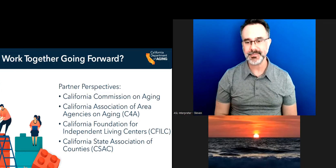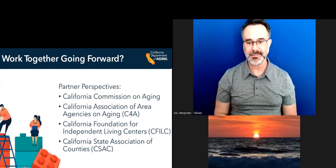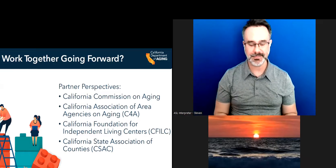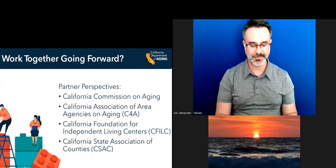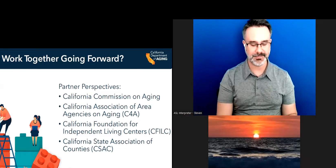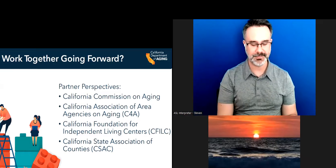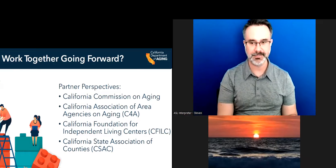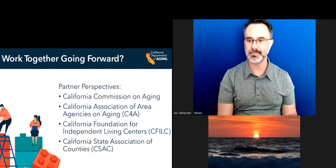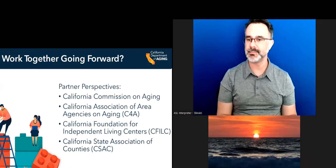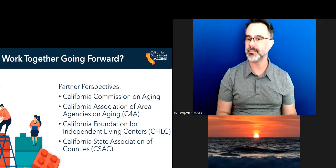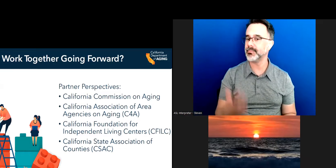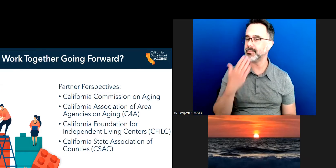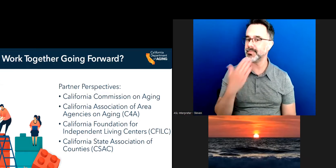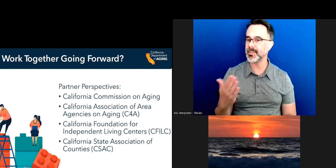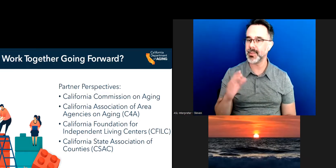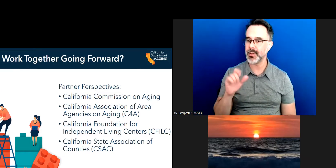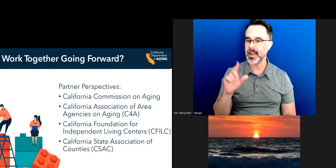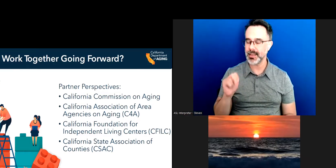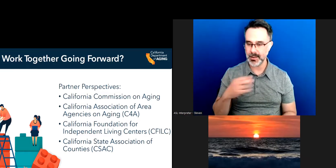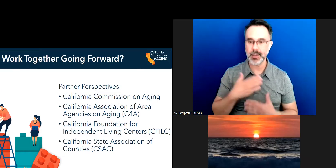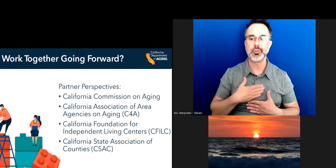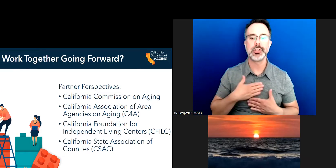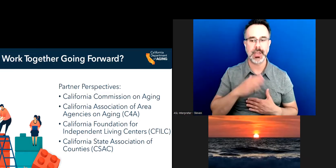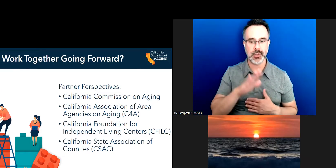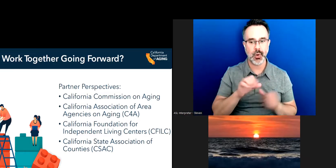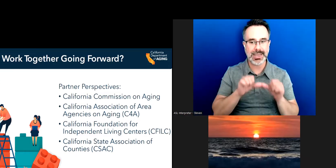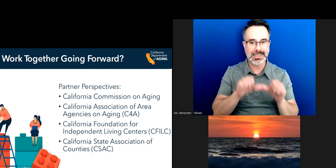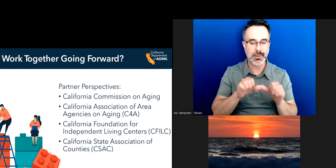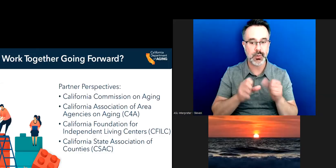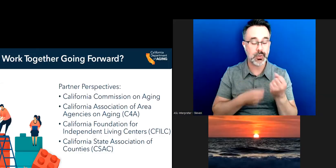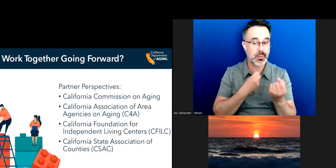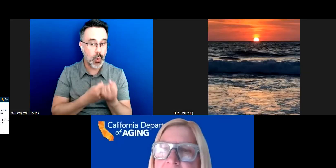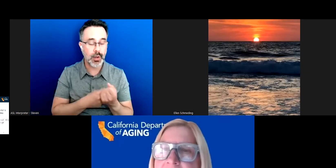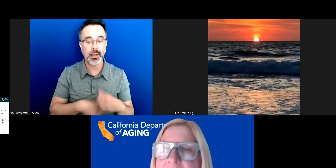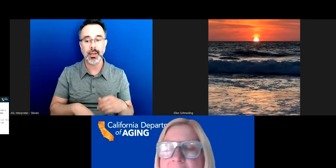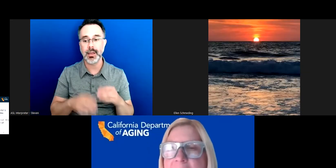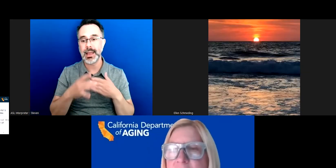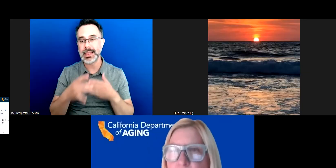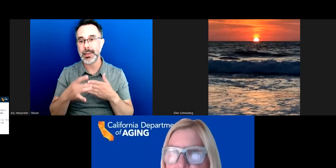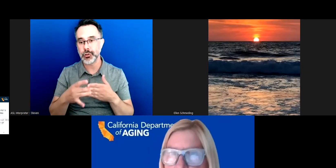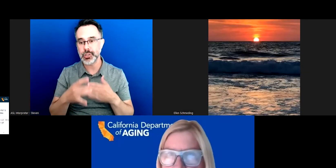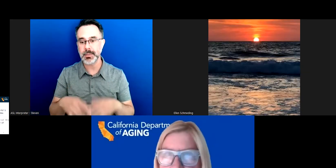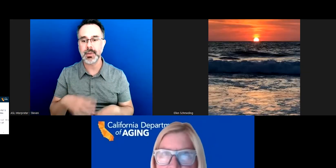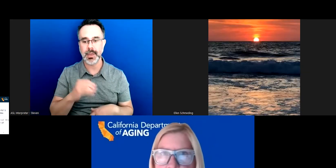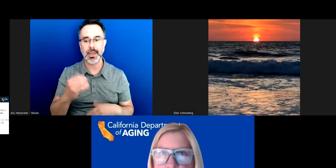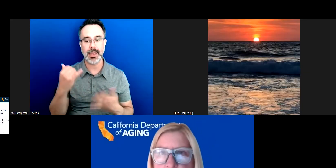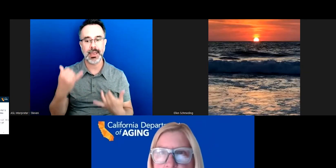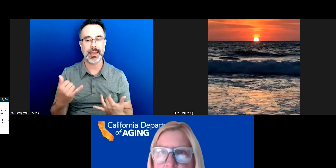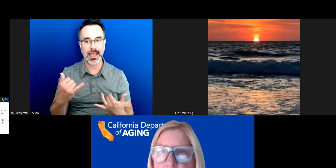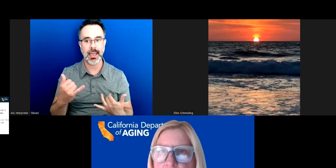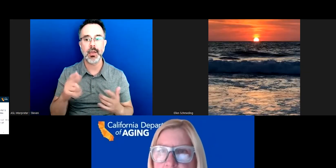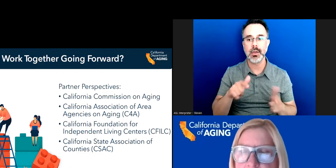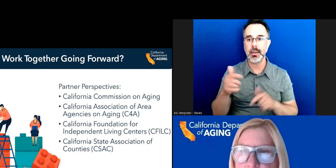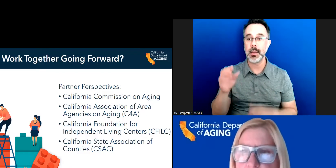Thank you so much, Ellen. We appreciate your continued support and leadership. And we'll now next hear from